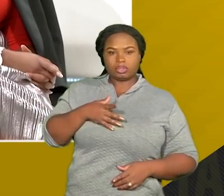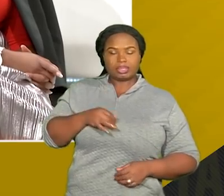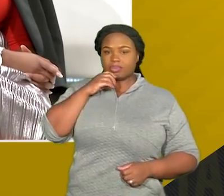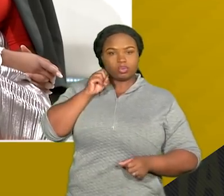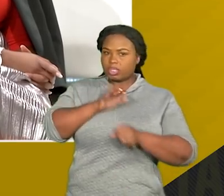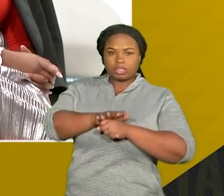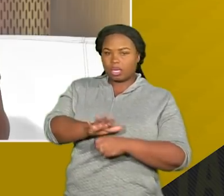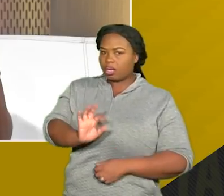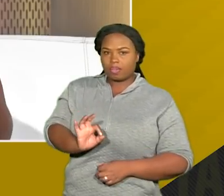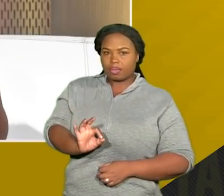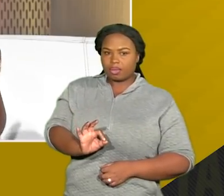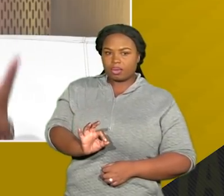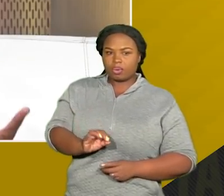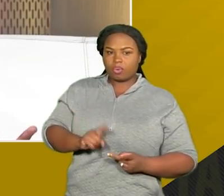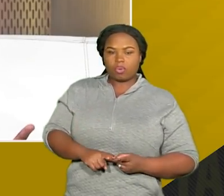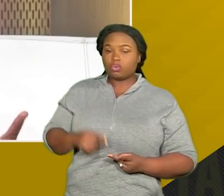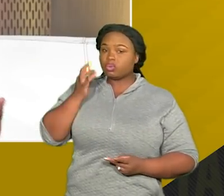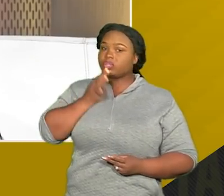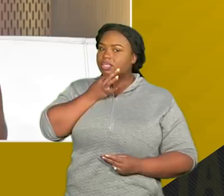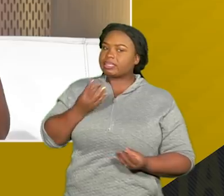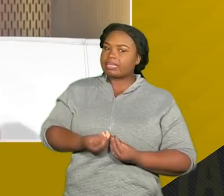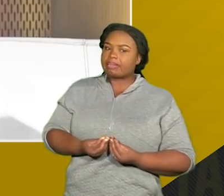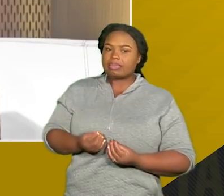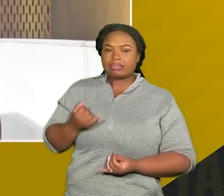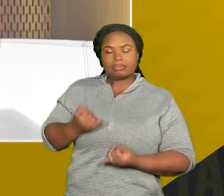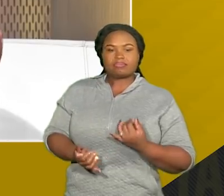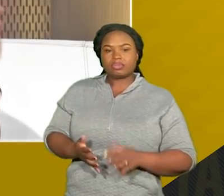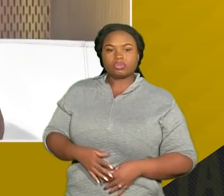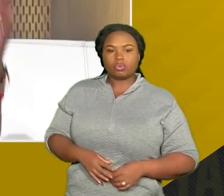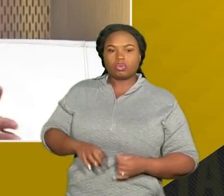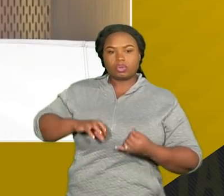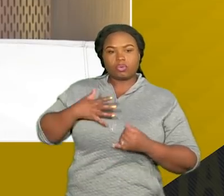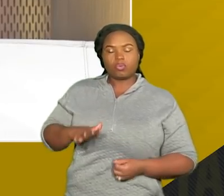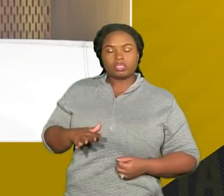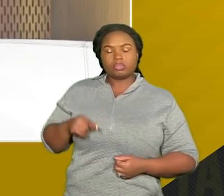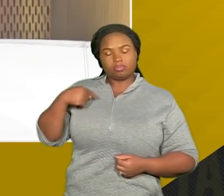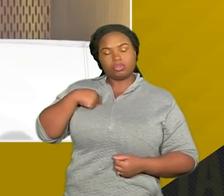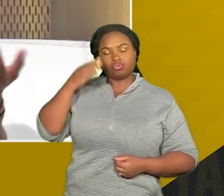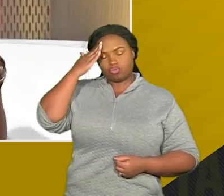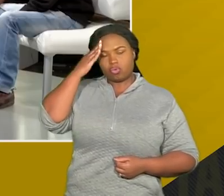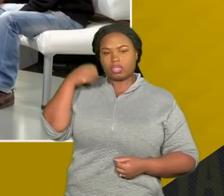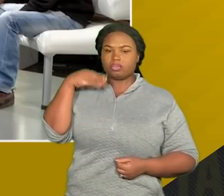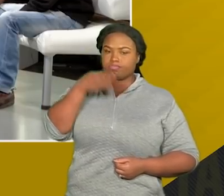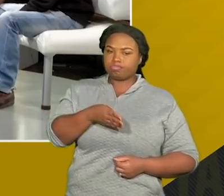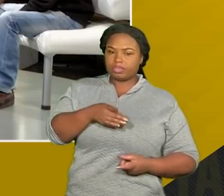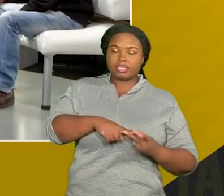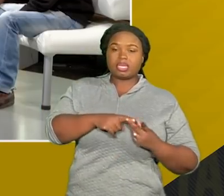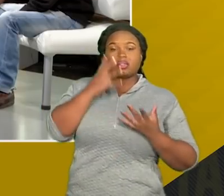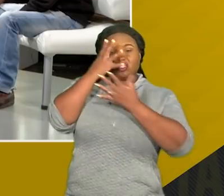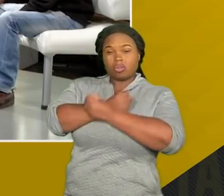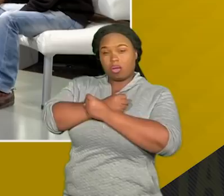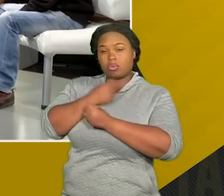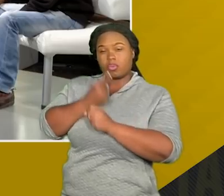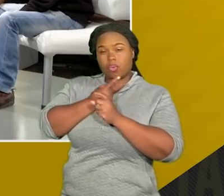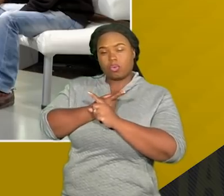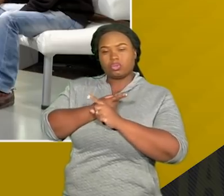attack me or to be impose anything dark on me. He's trying to make me mindful of his presence at that time. Then there's a dark spirit that's going to become and be